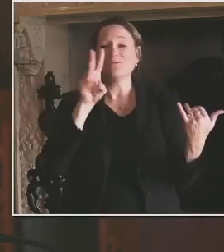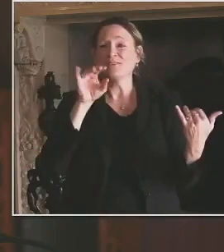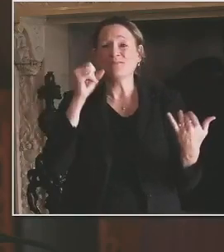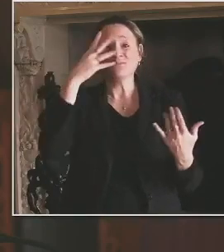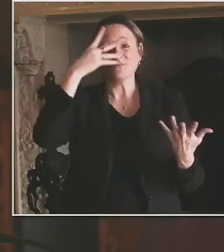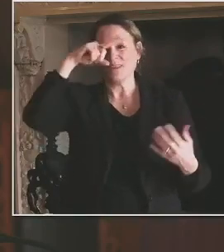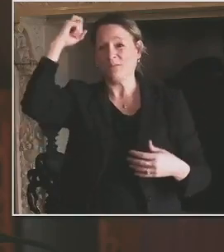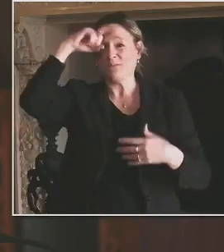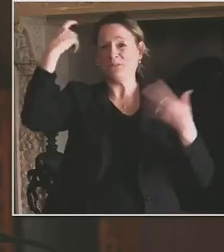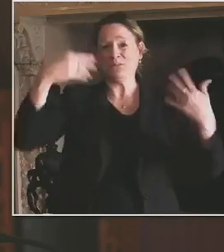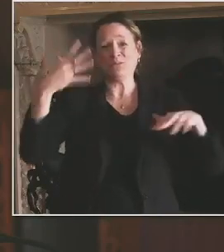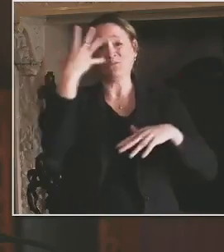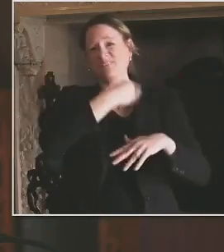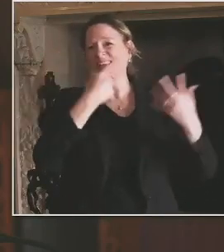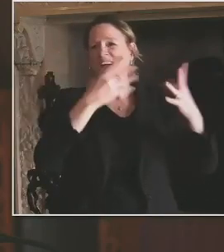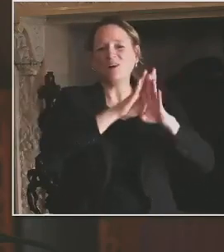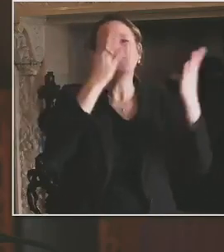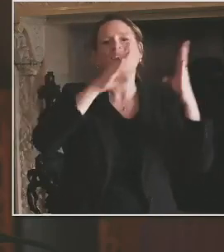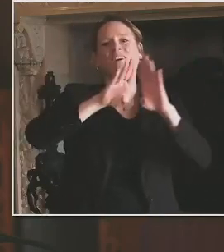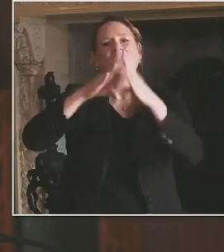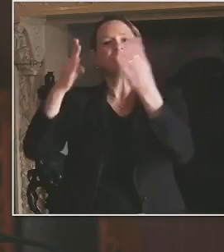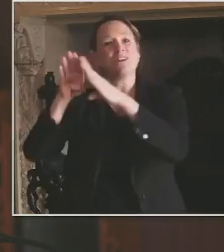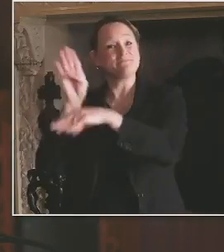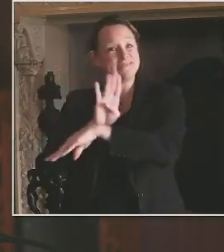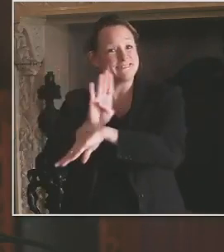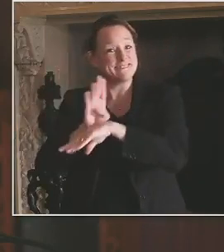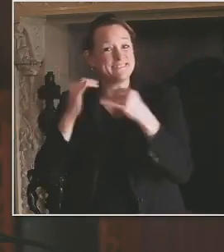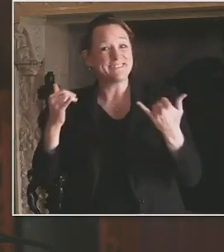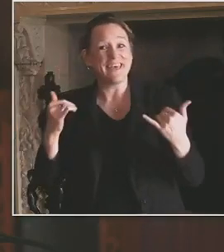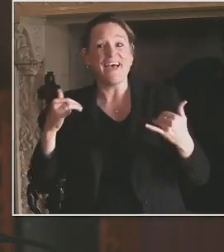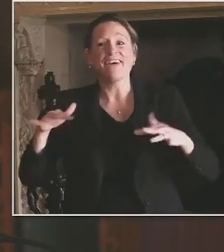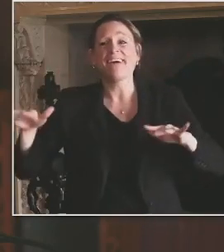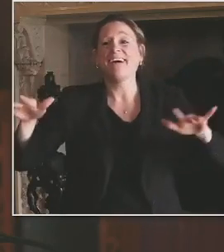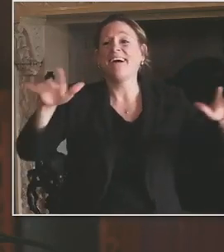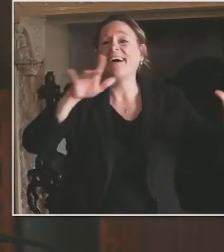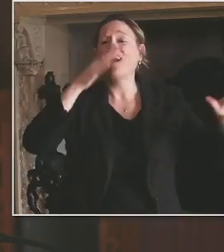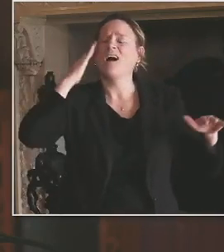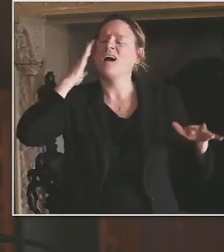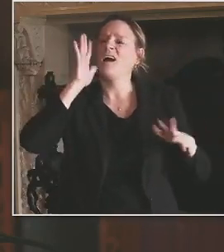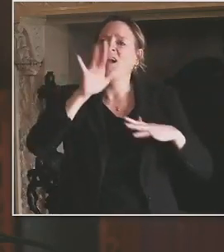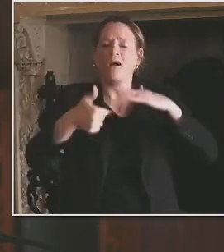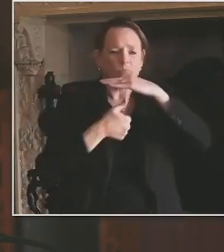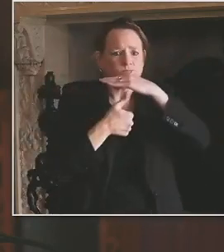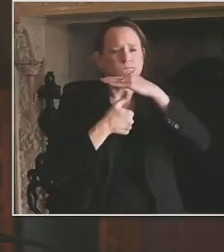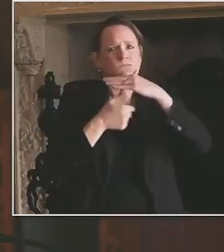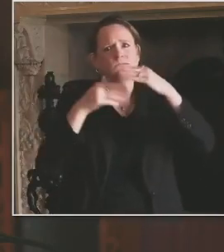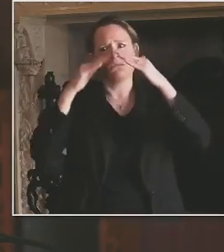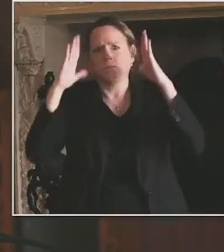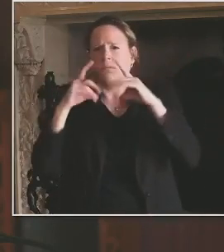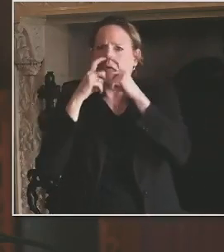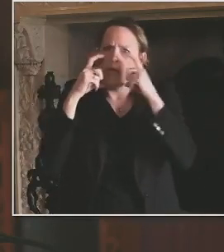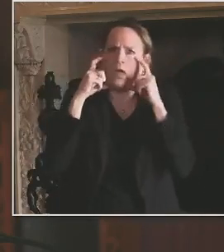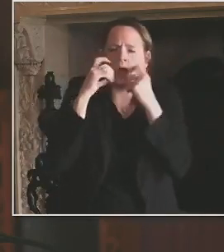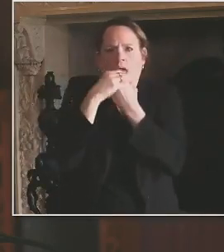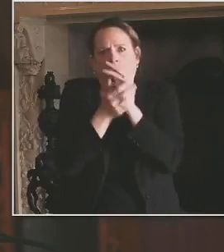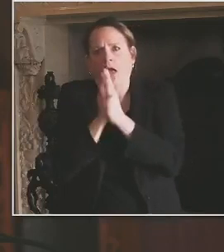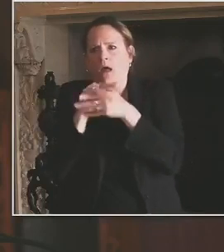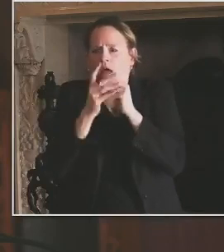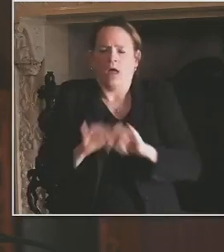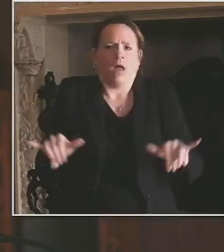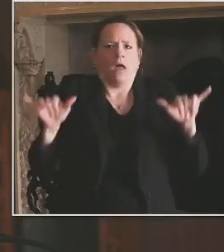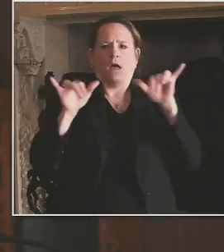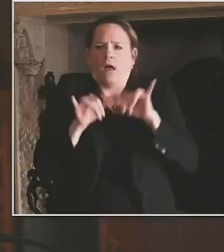up. Taking all of these precautions is draining, and it's easy to get discouraged and tired. It's easy to let your